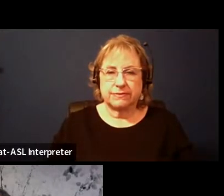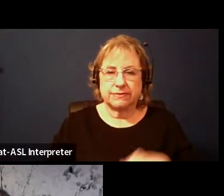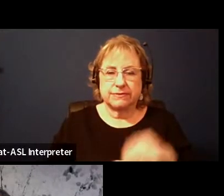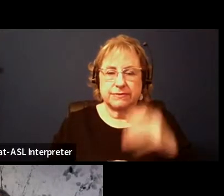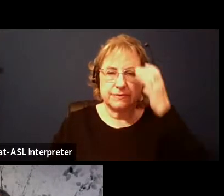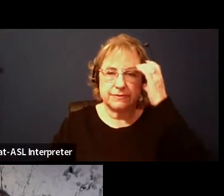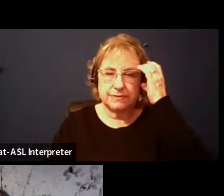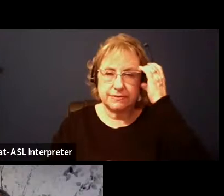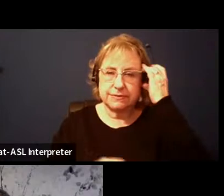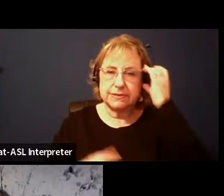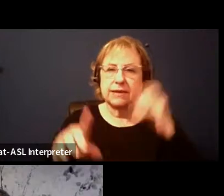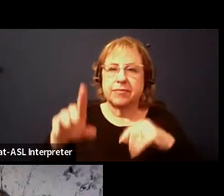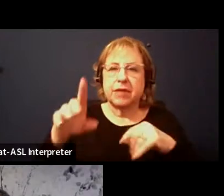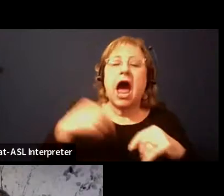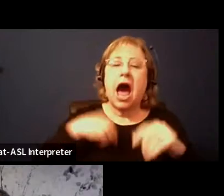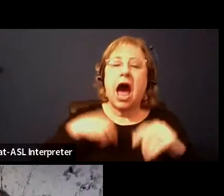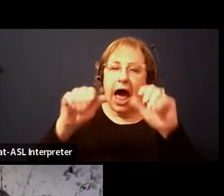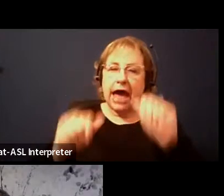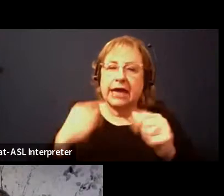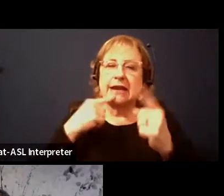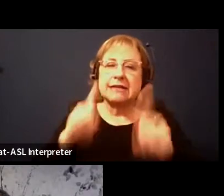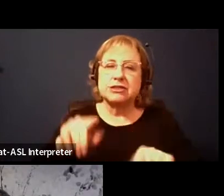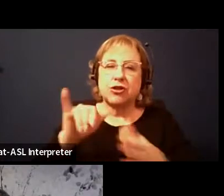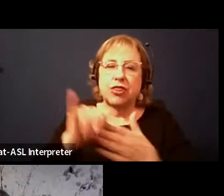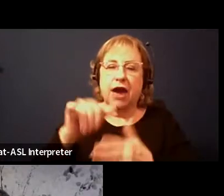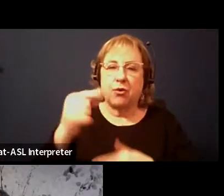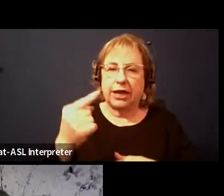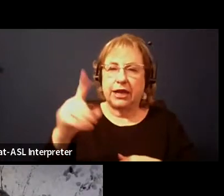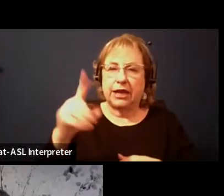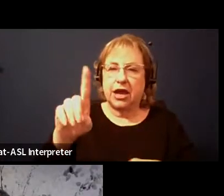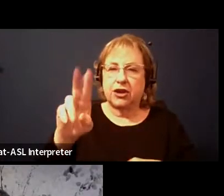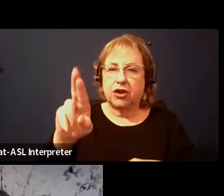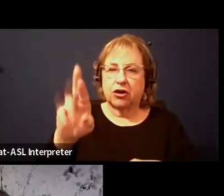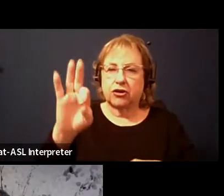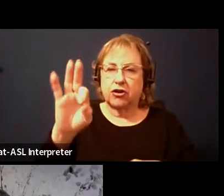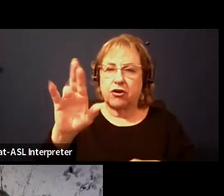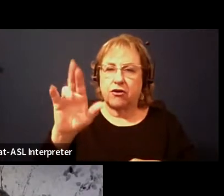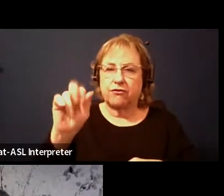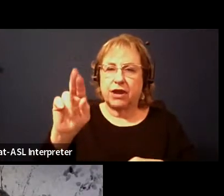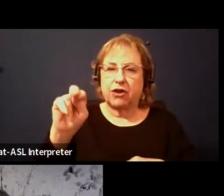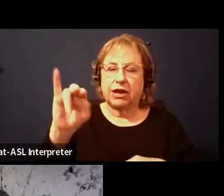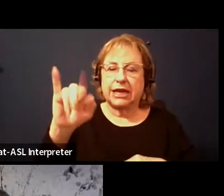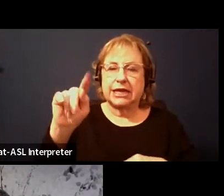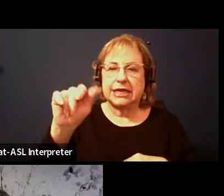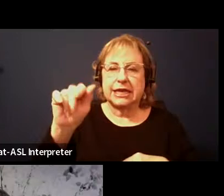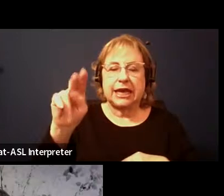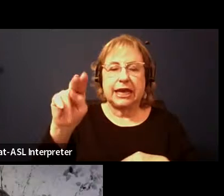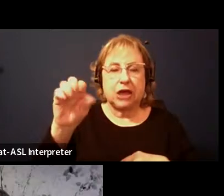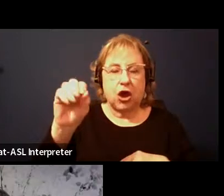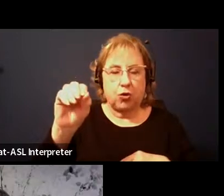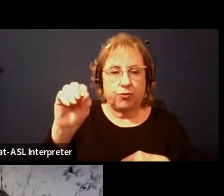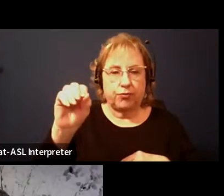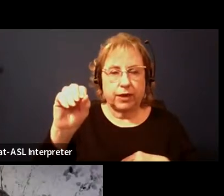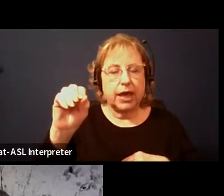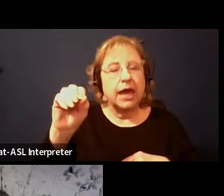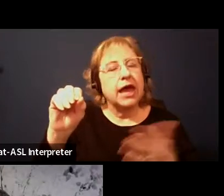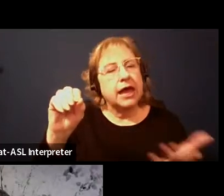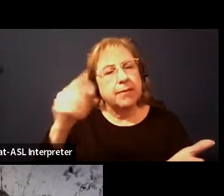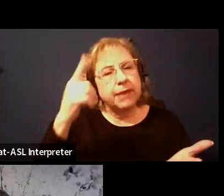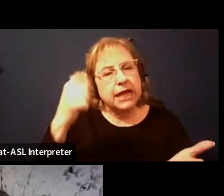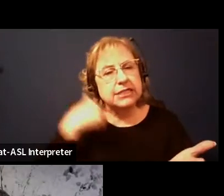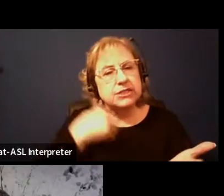I can answer that one. It's partly the basis of what we know about vaccines and how vaccines work. We